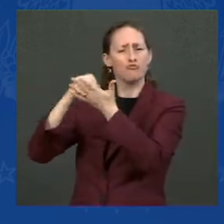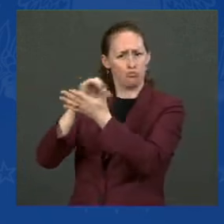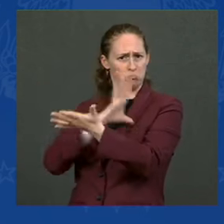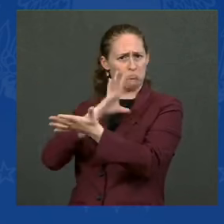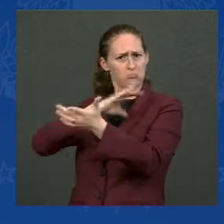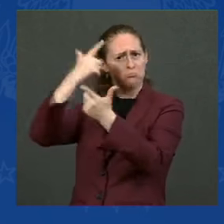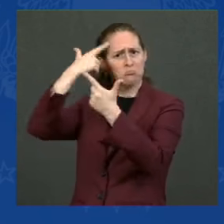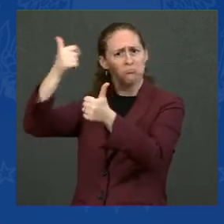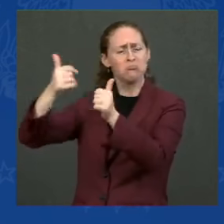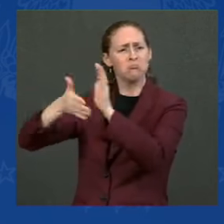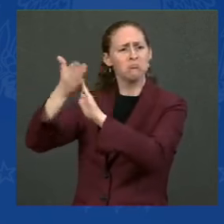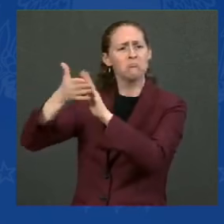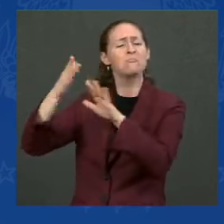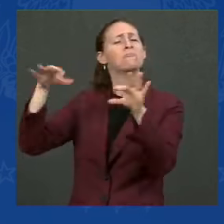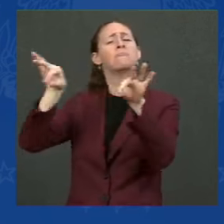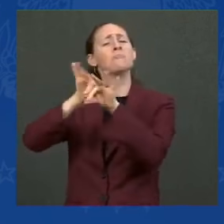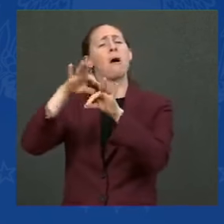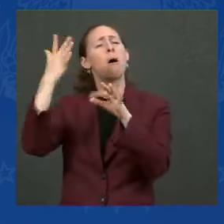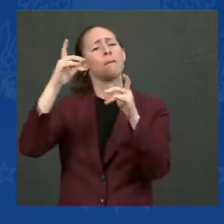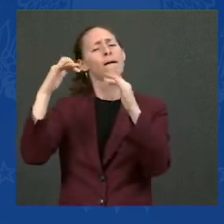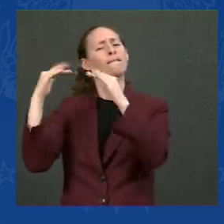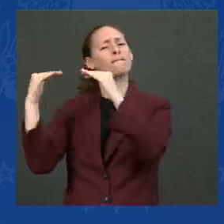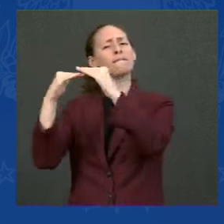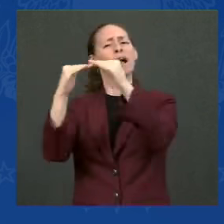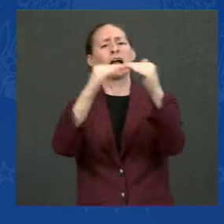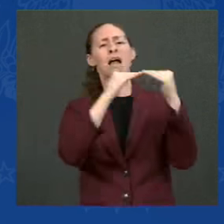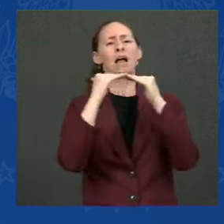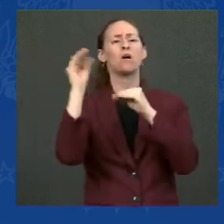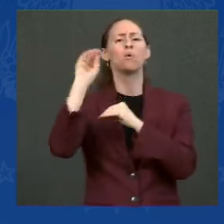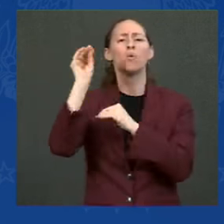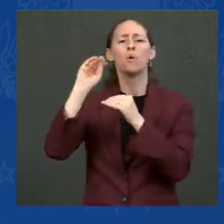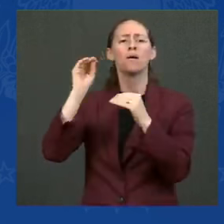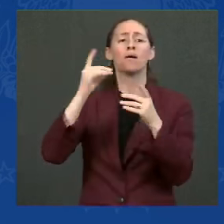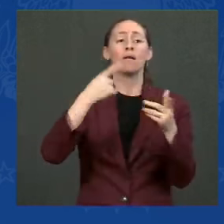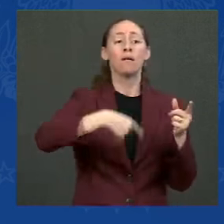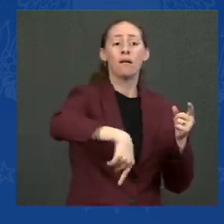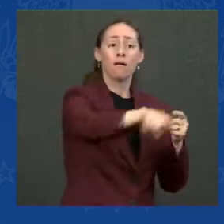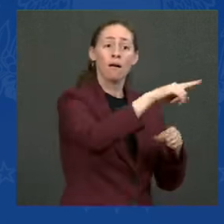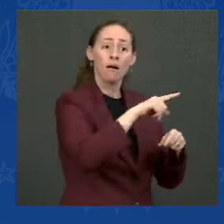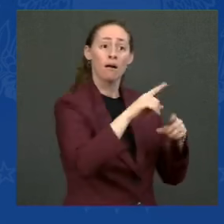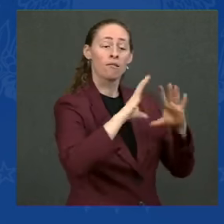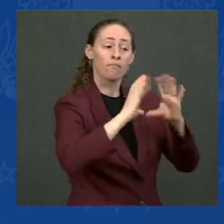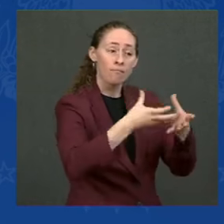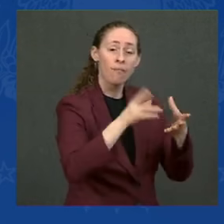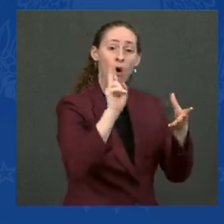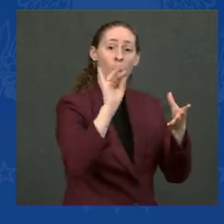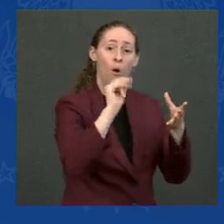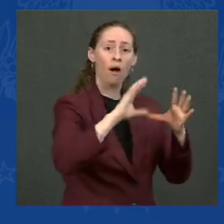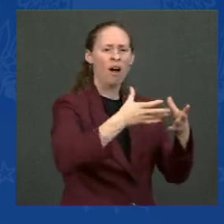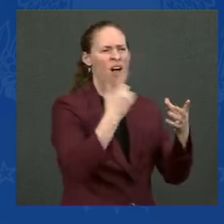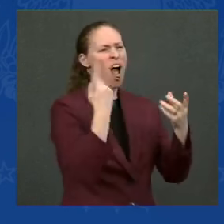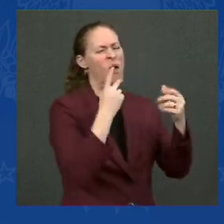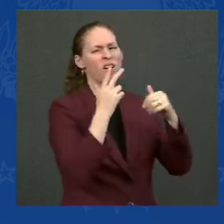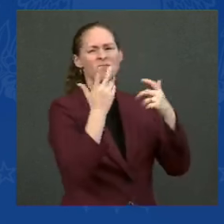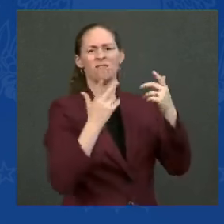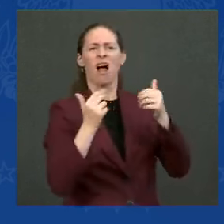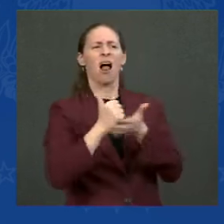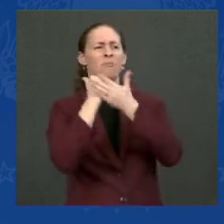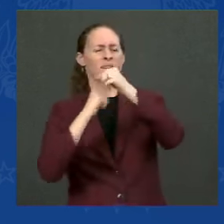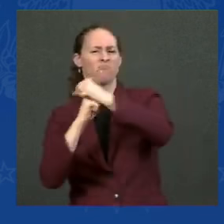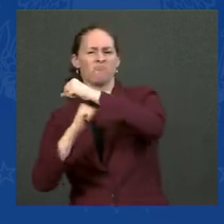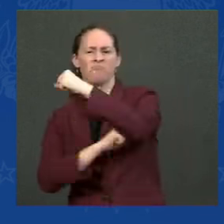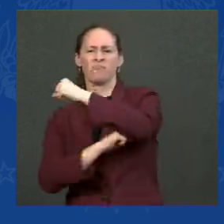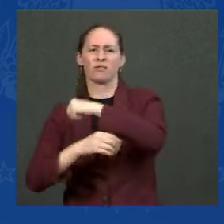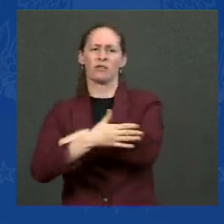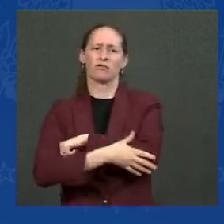should have an even shot. And who built the middle class? Unions built the middle class. Not a joke, without the unions, we